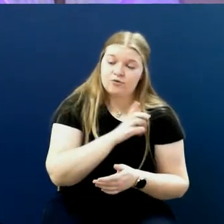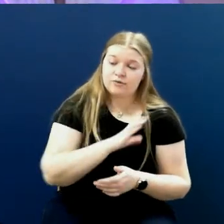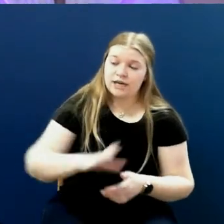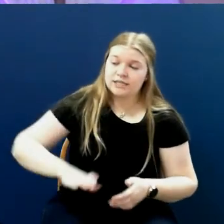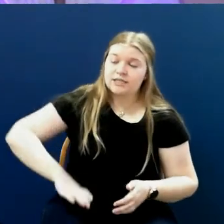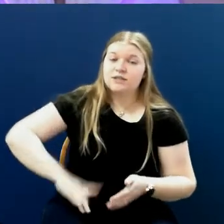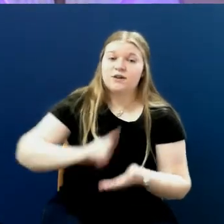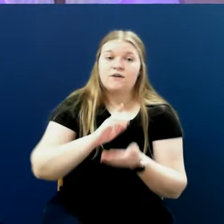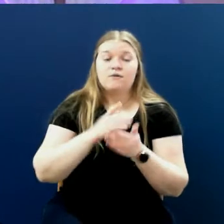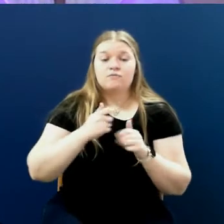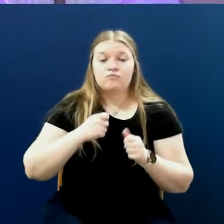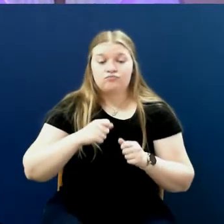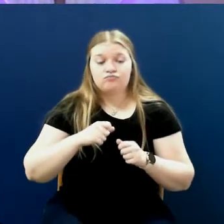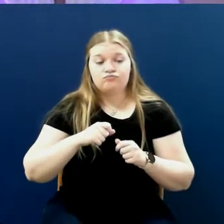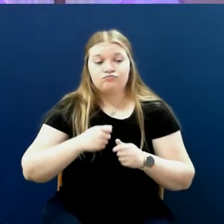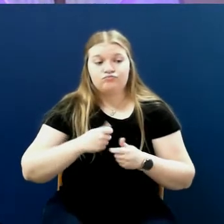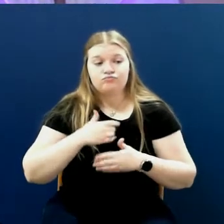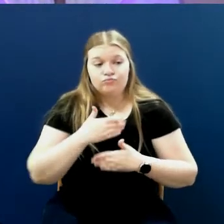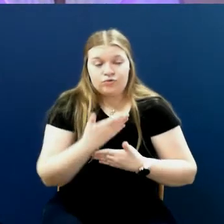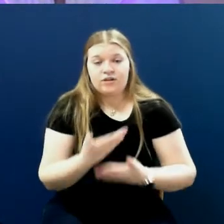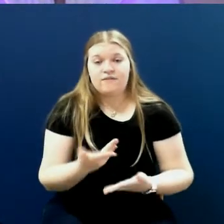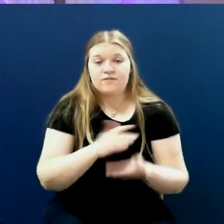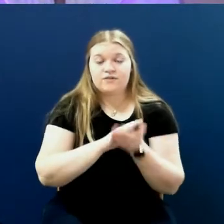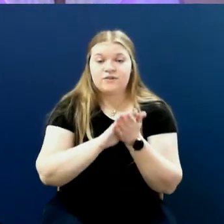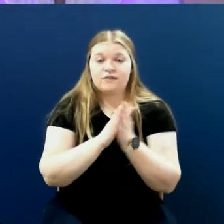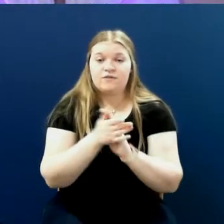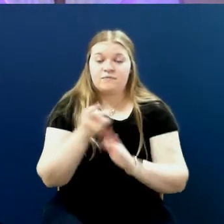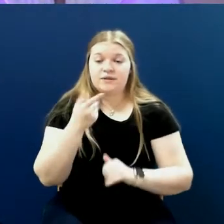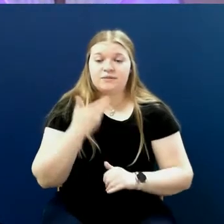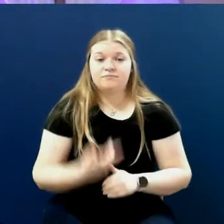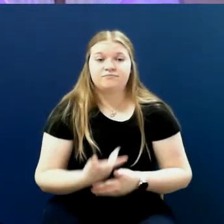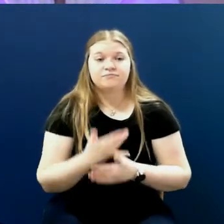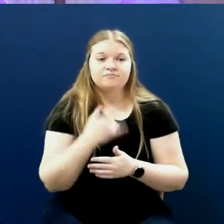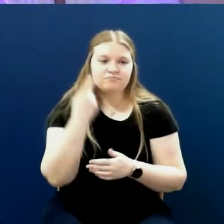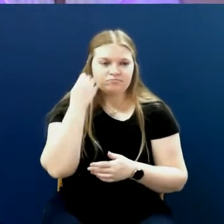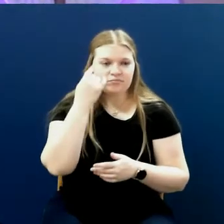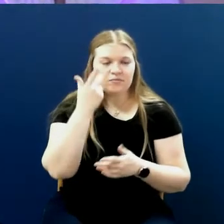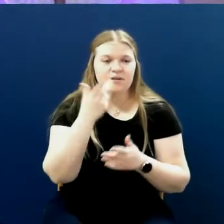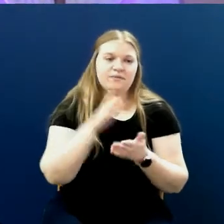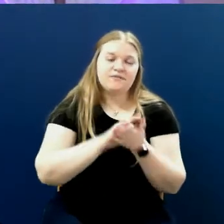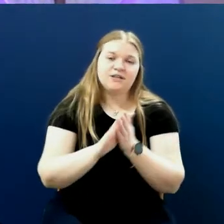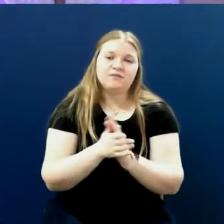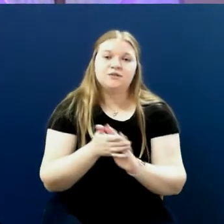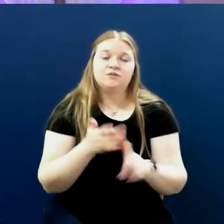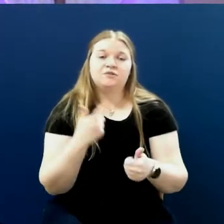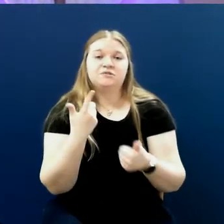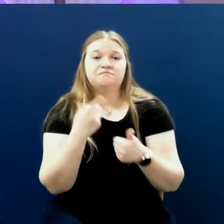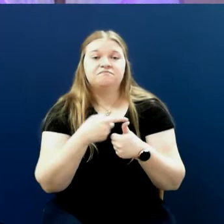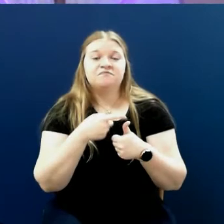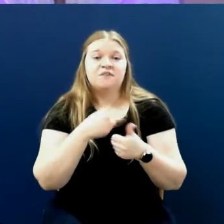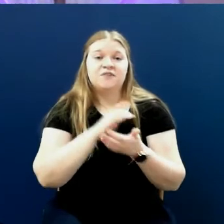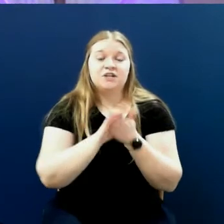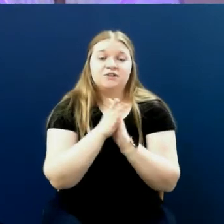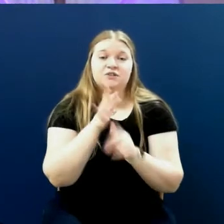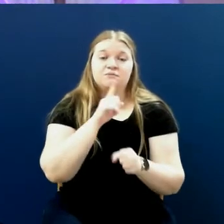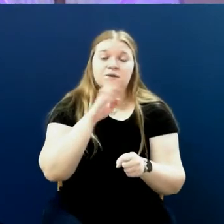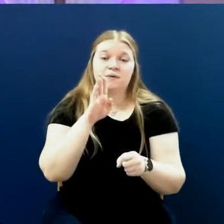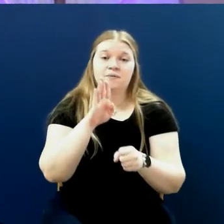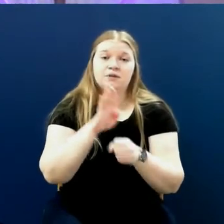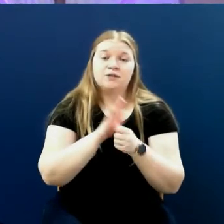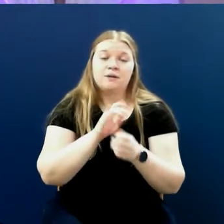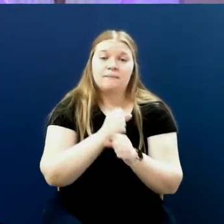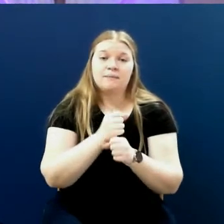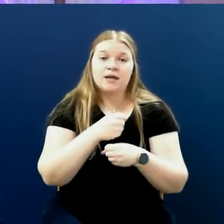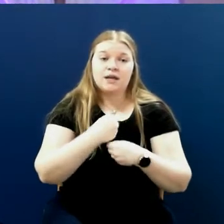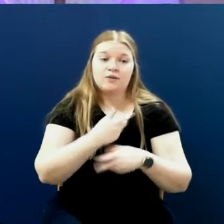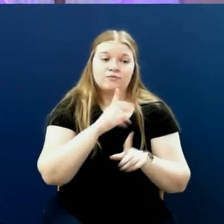a couple of thoughts on this issue of forgiveness. Forgiveness is a promise made in